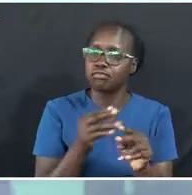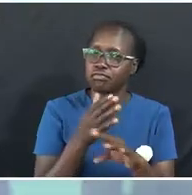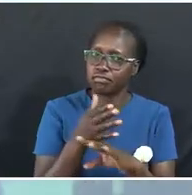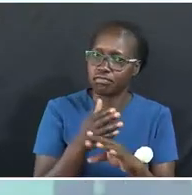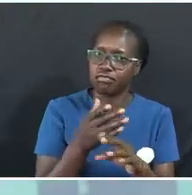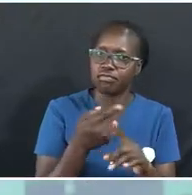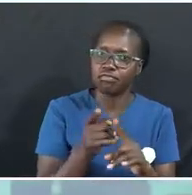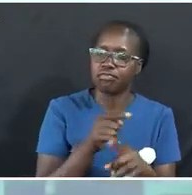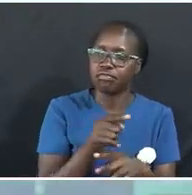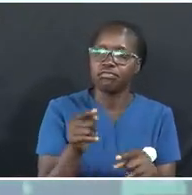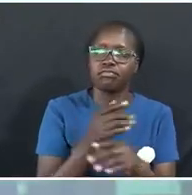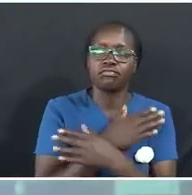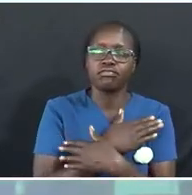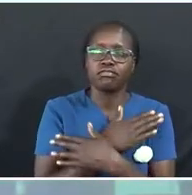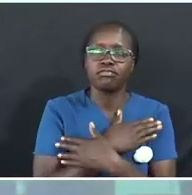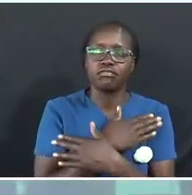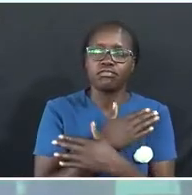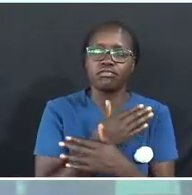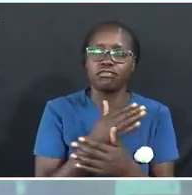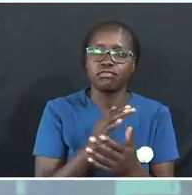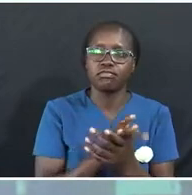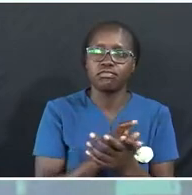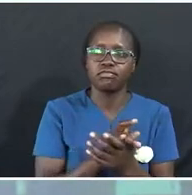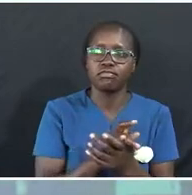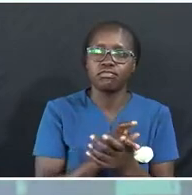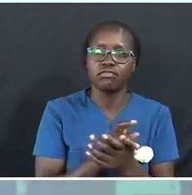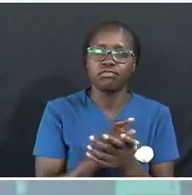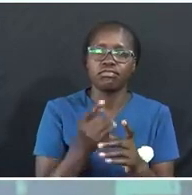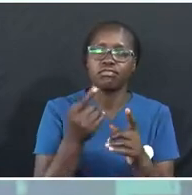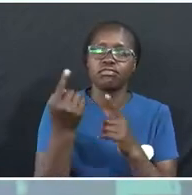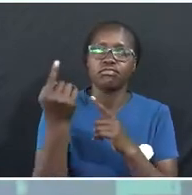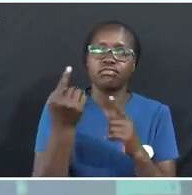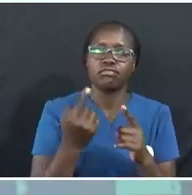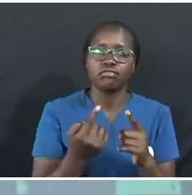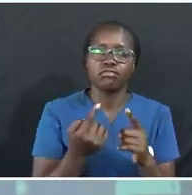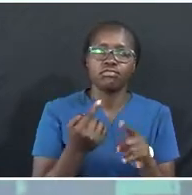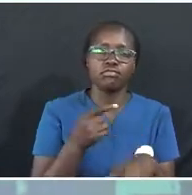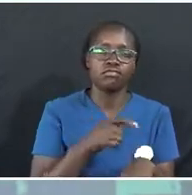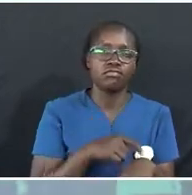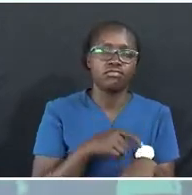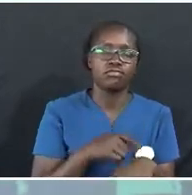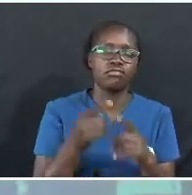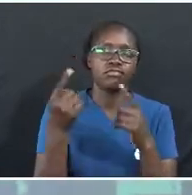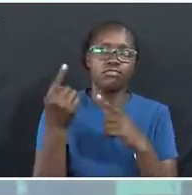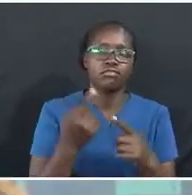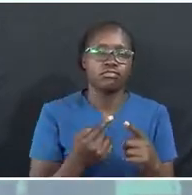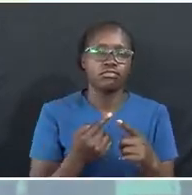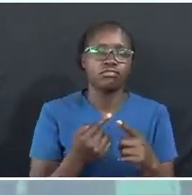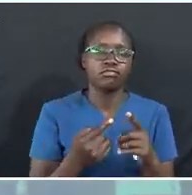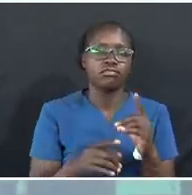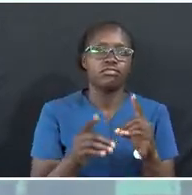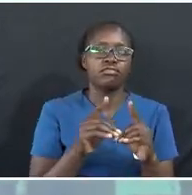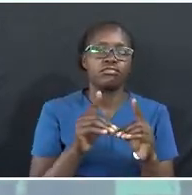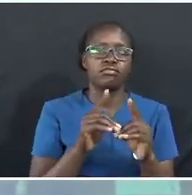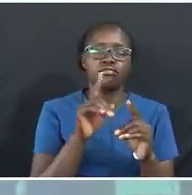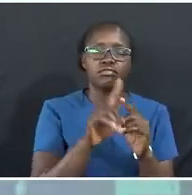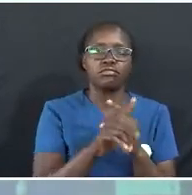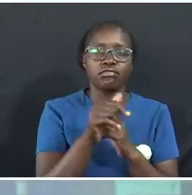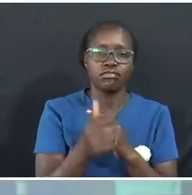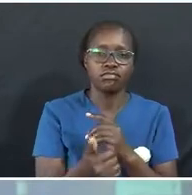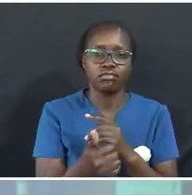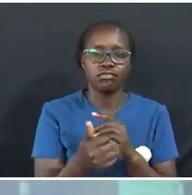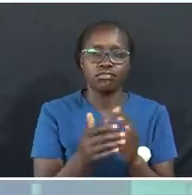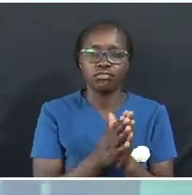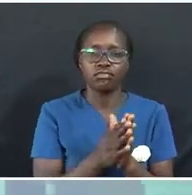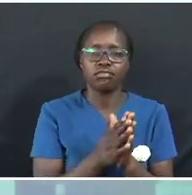those friends, those people, those family members, they come. When they come and we miss each other, we